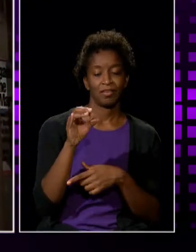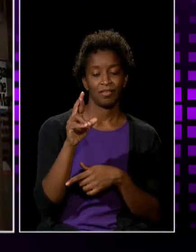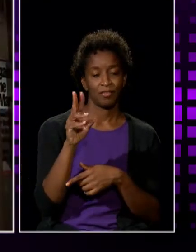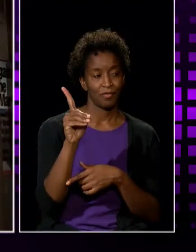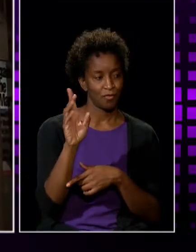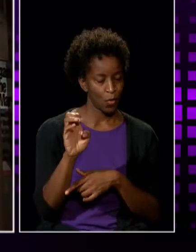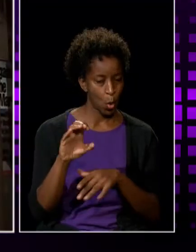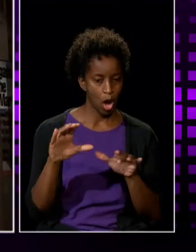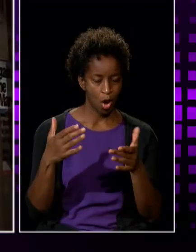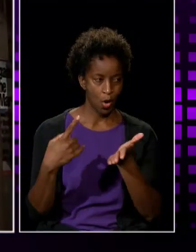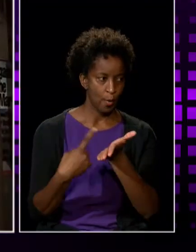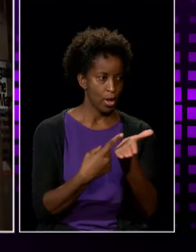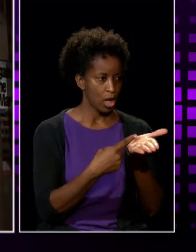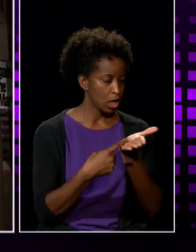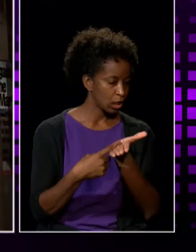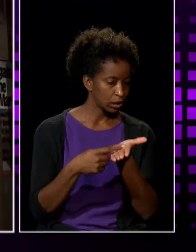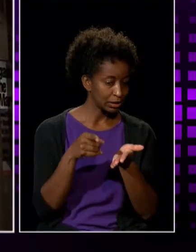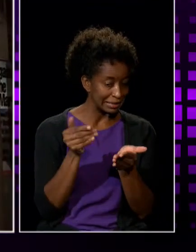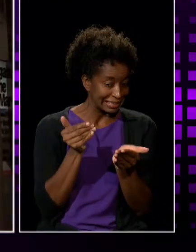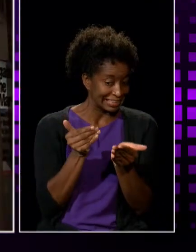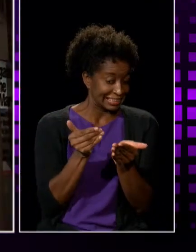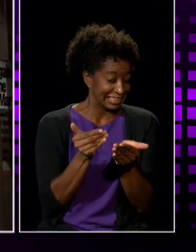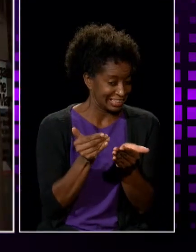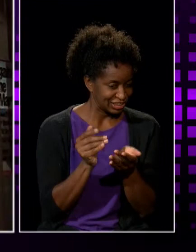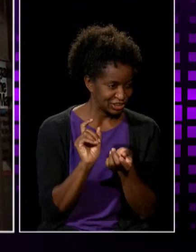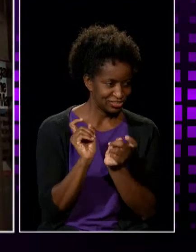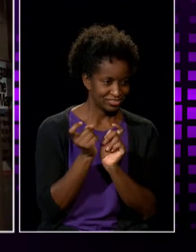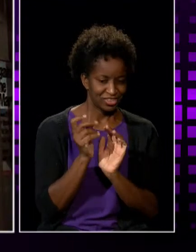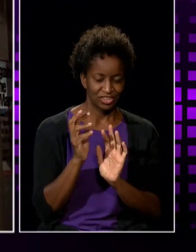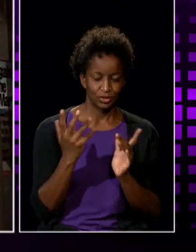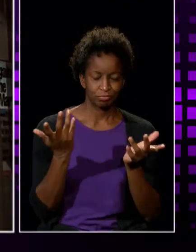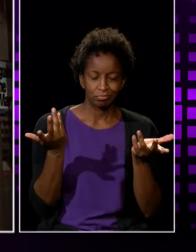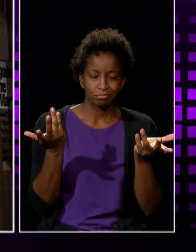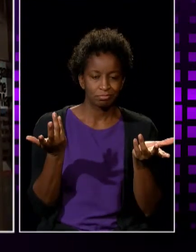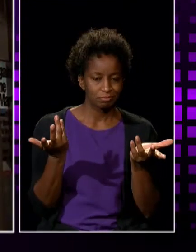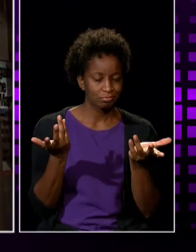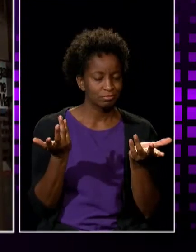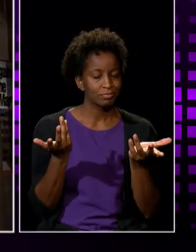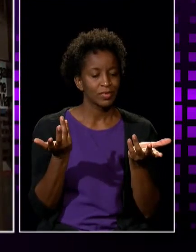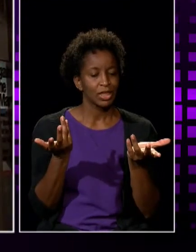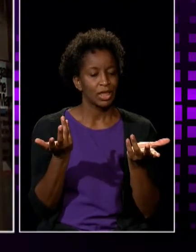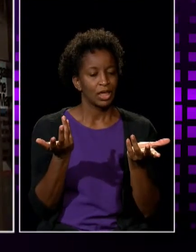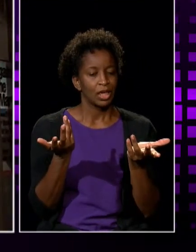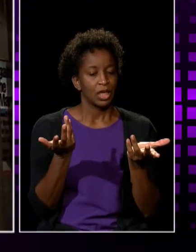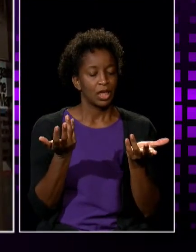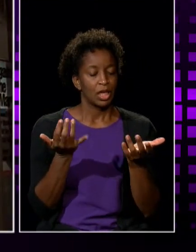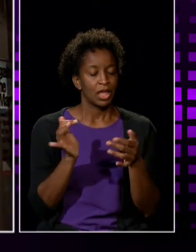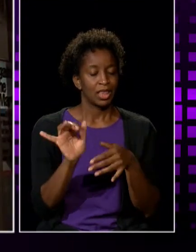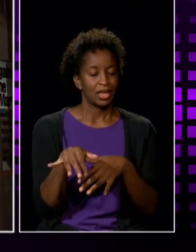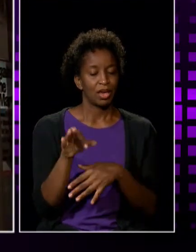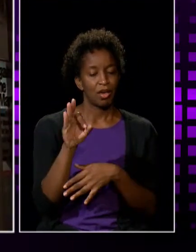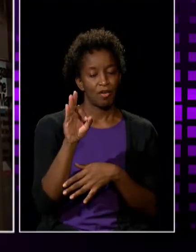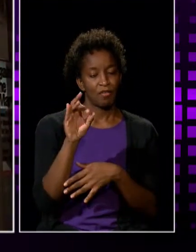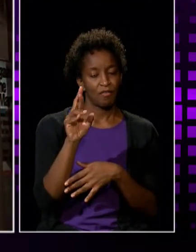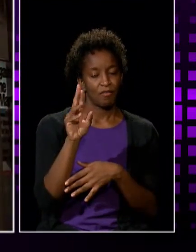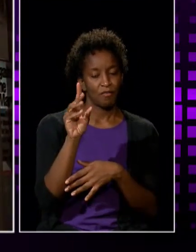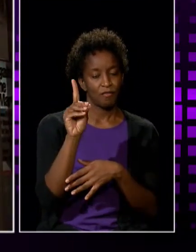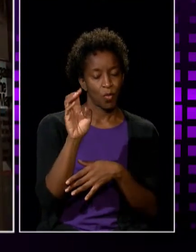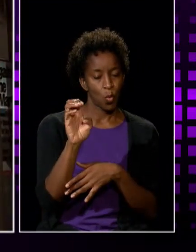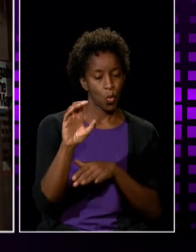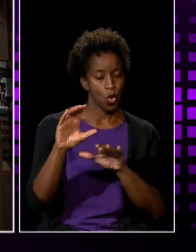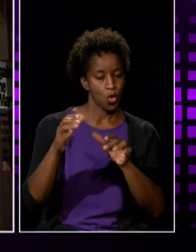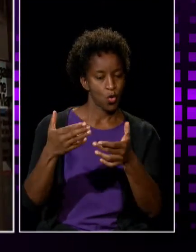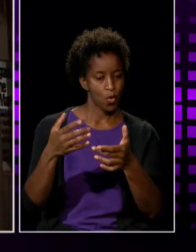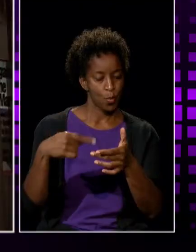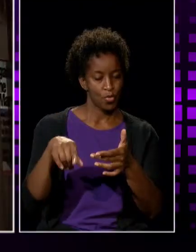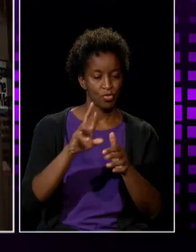closer than ever. And that since the submission of the Ford Commission's report, I am not